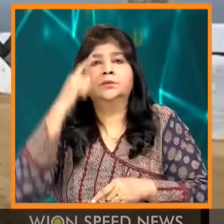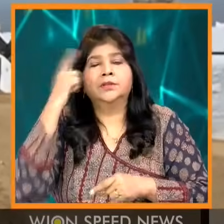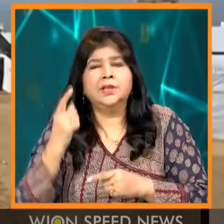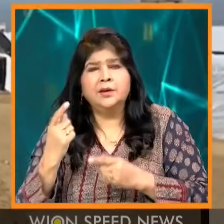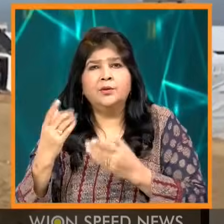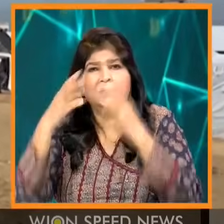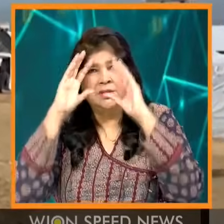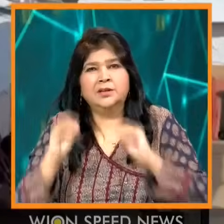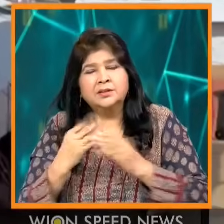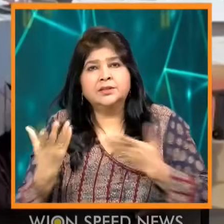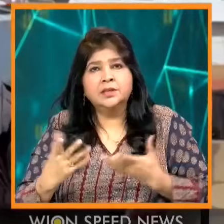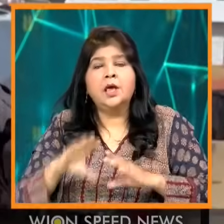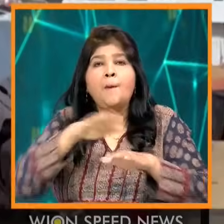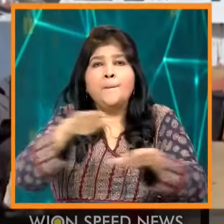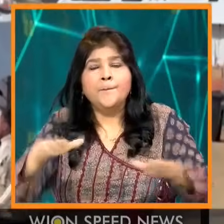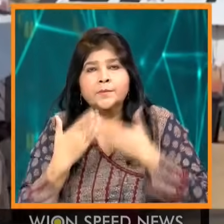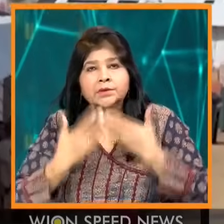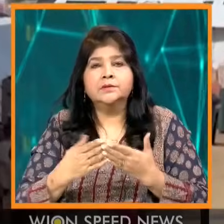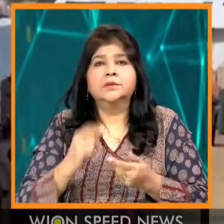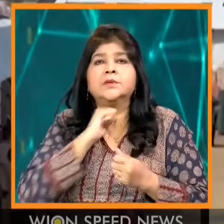support to children and adults.